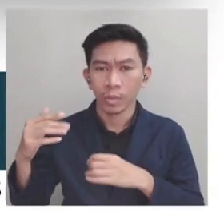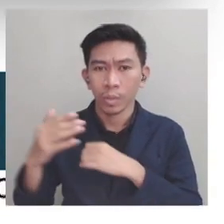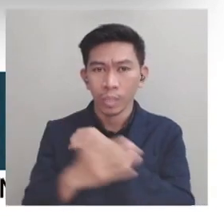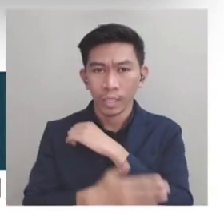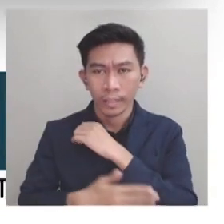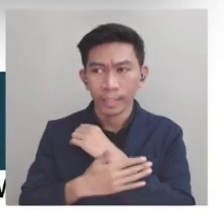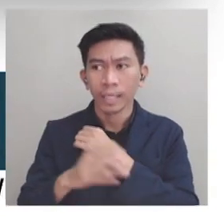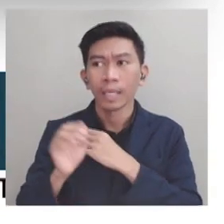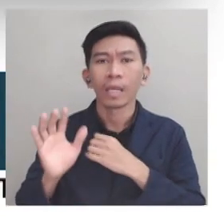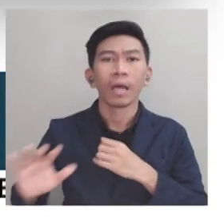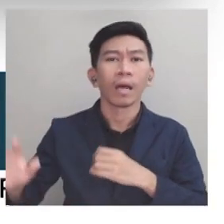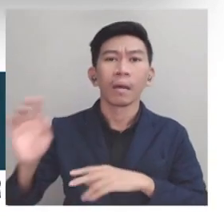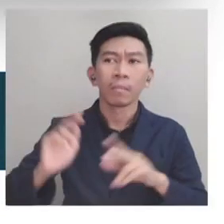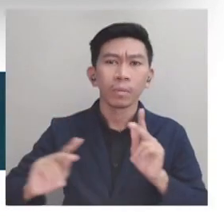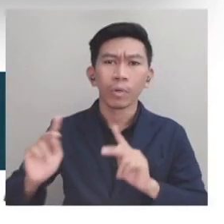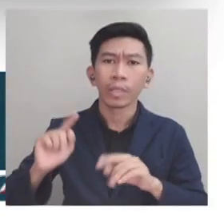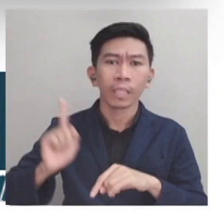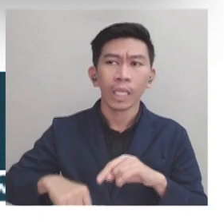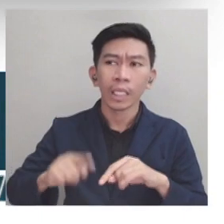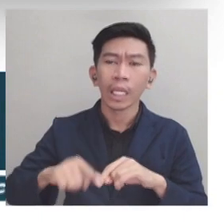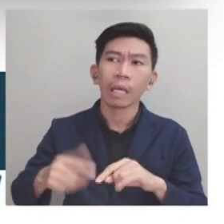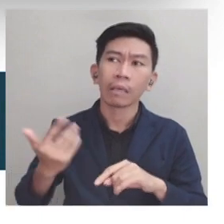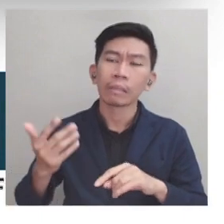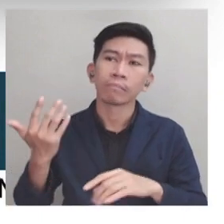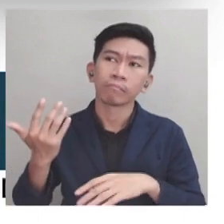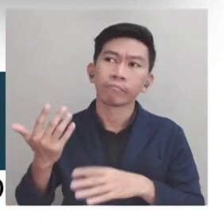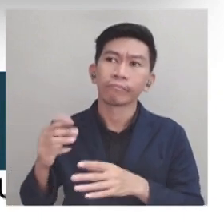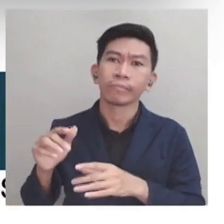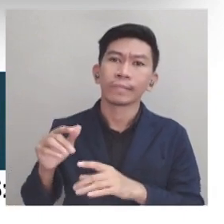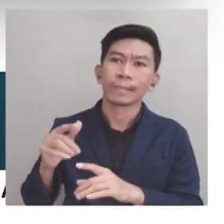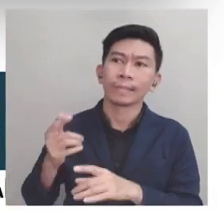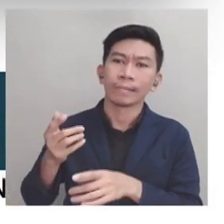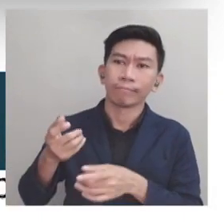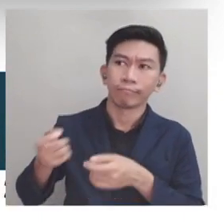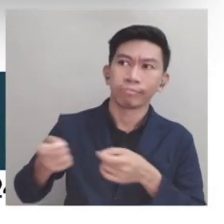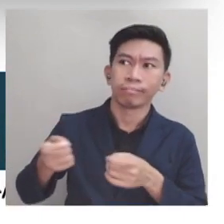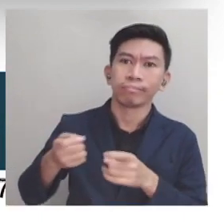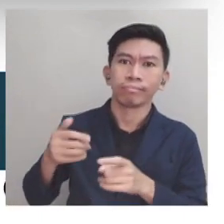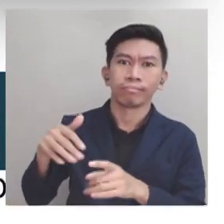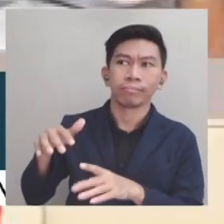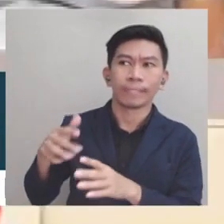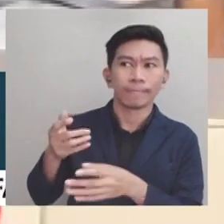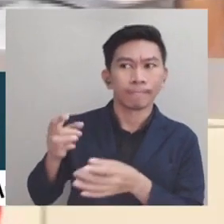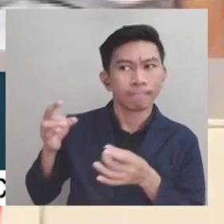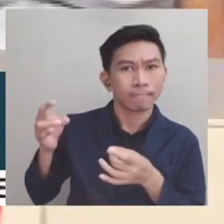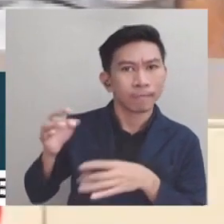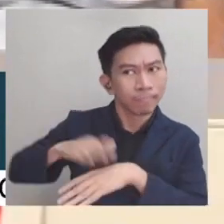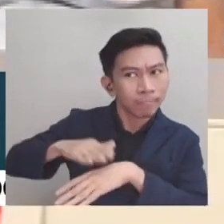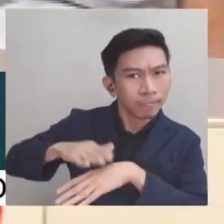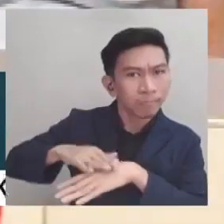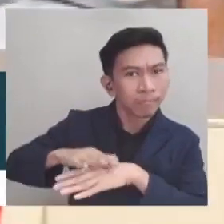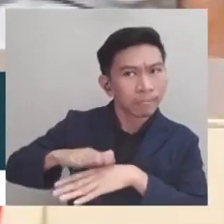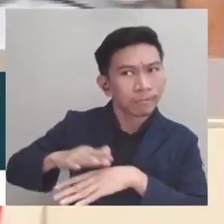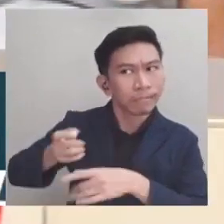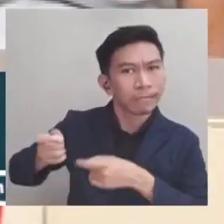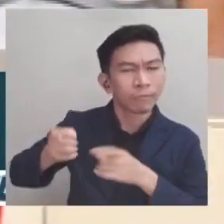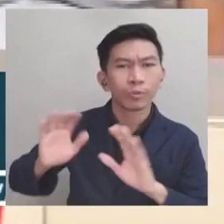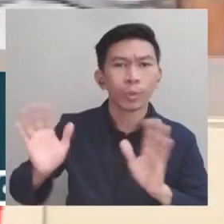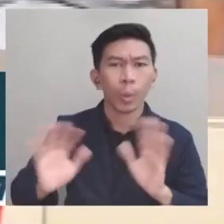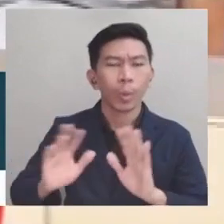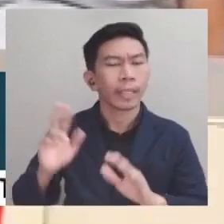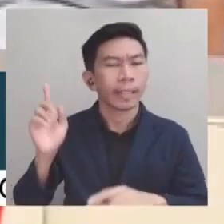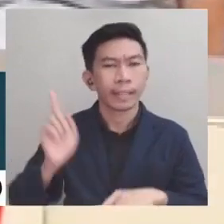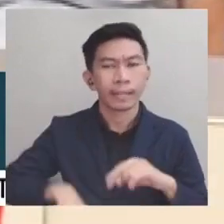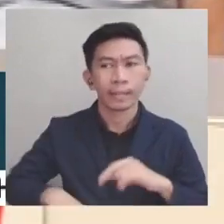not be blackmailed every time this group does not get what it wants." End of quote. Some transport groups have expressed that they will not